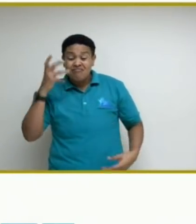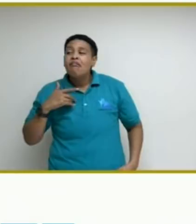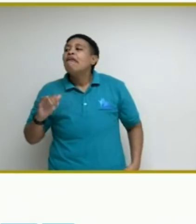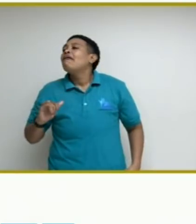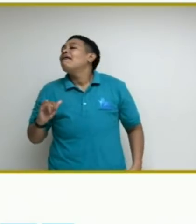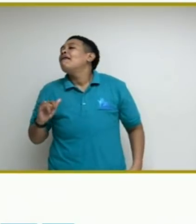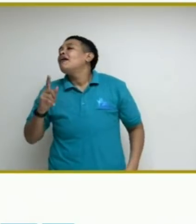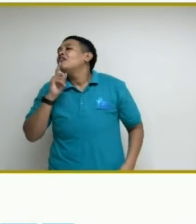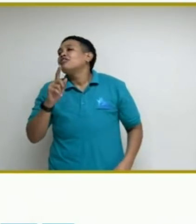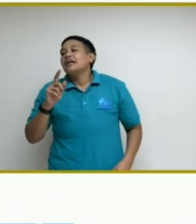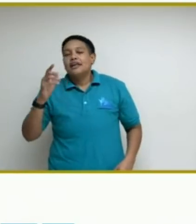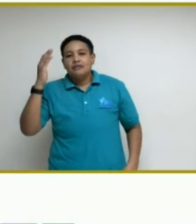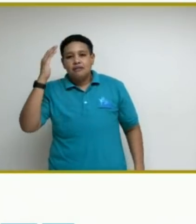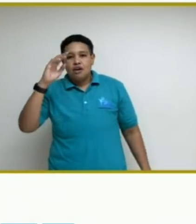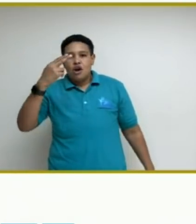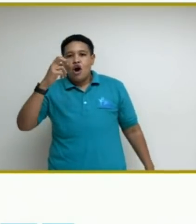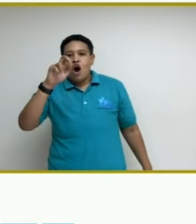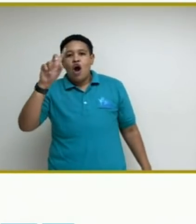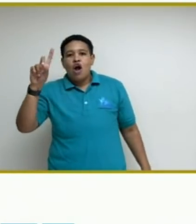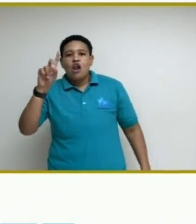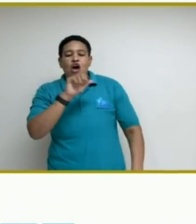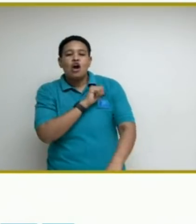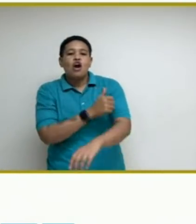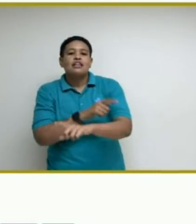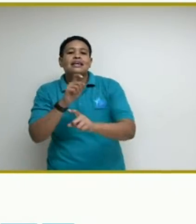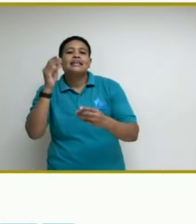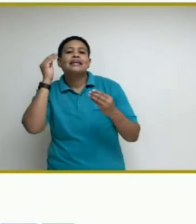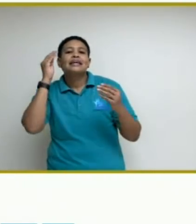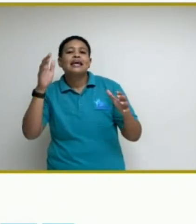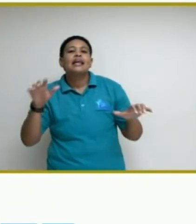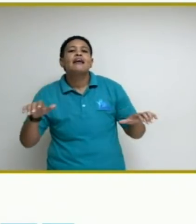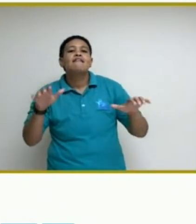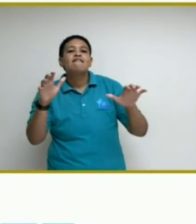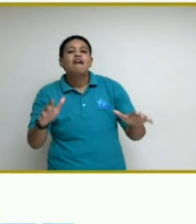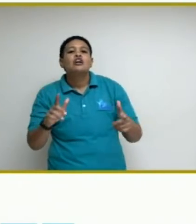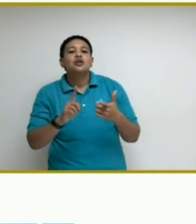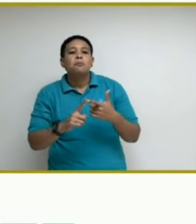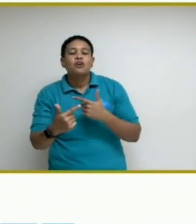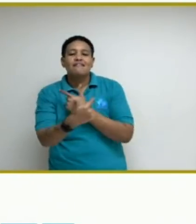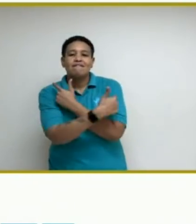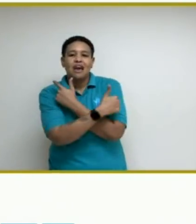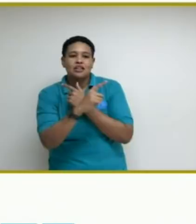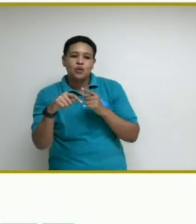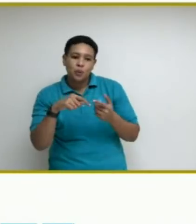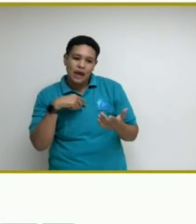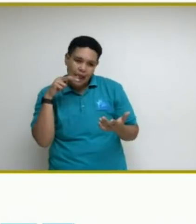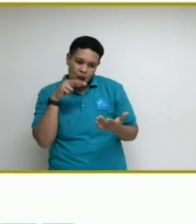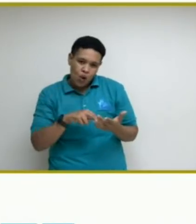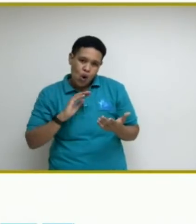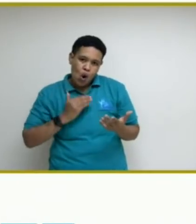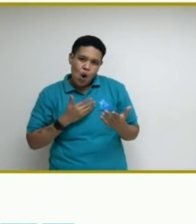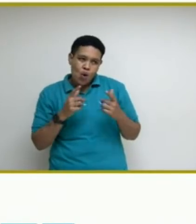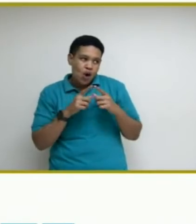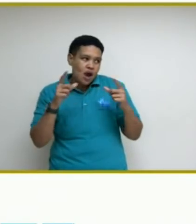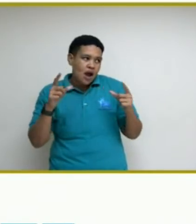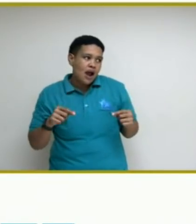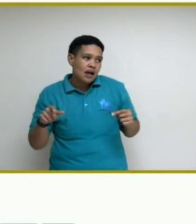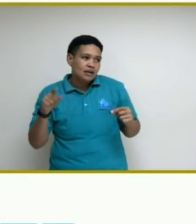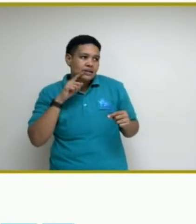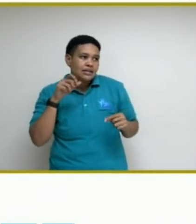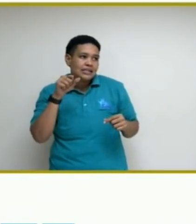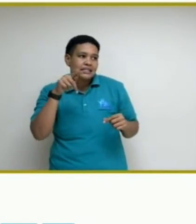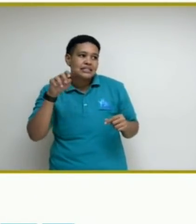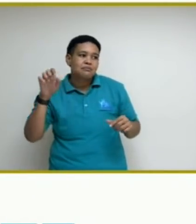the Dutch authorities had said the card needed to indicate manufacturer as well as vaccine. So when I look at our card, there's a space